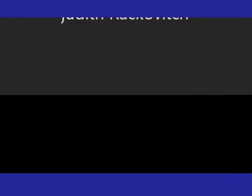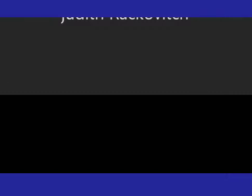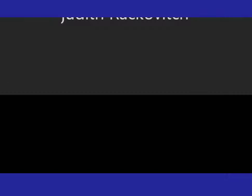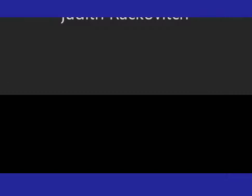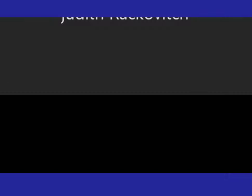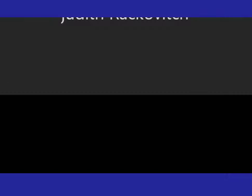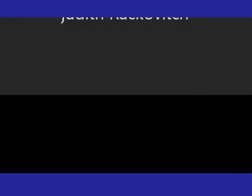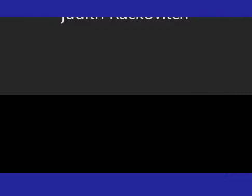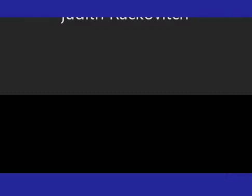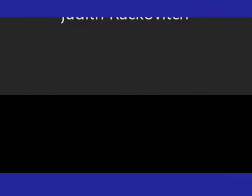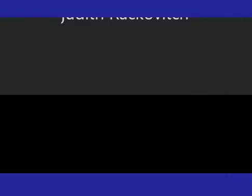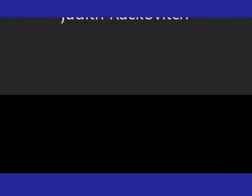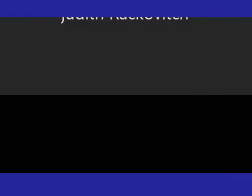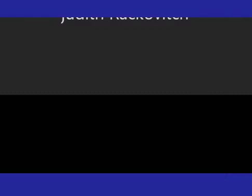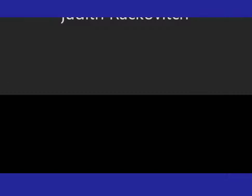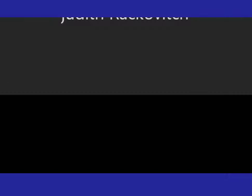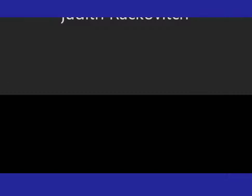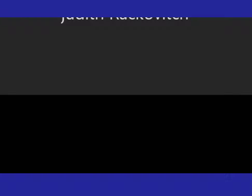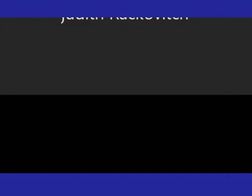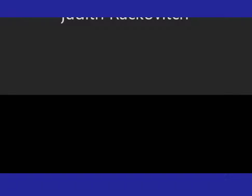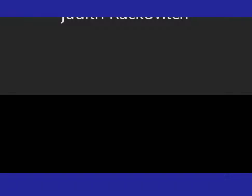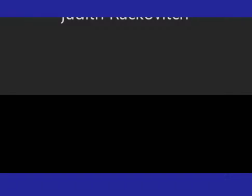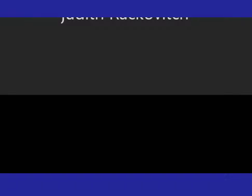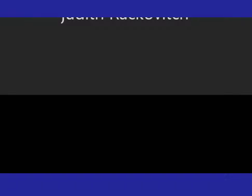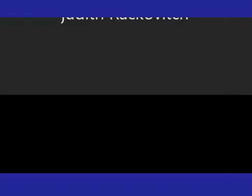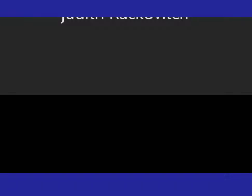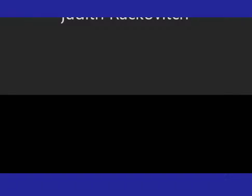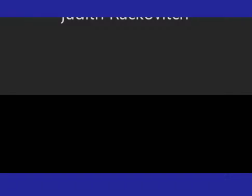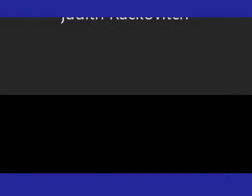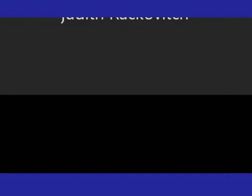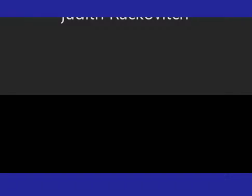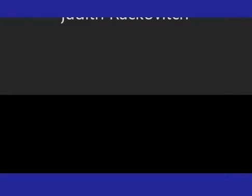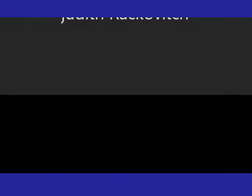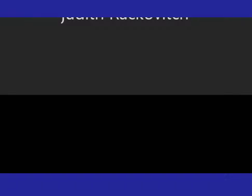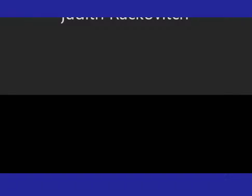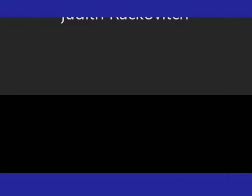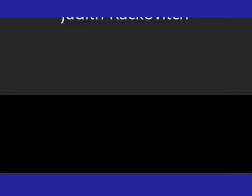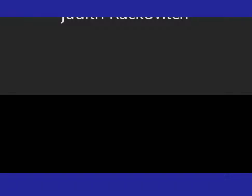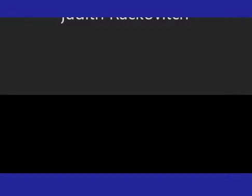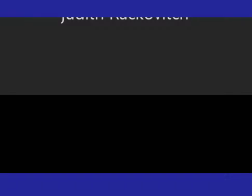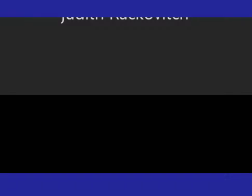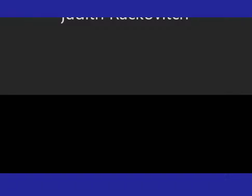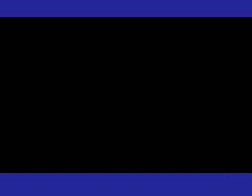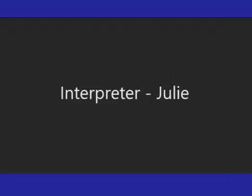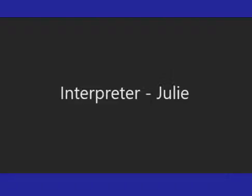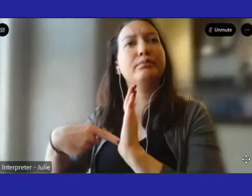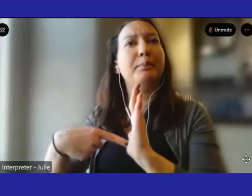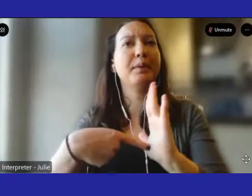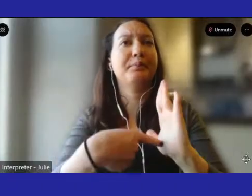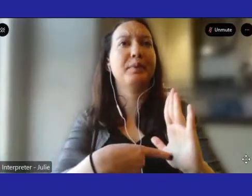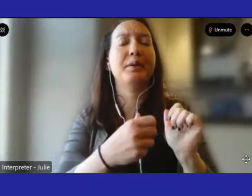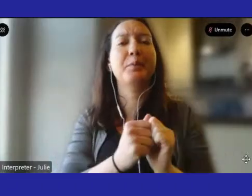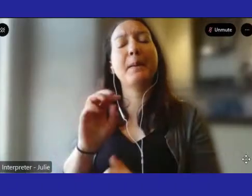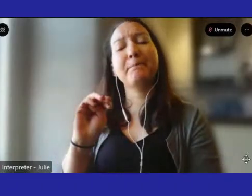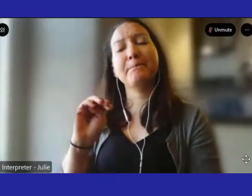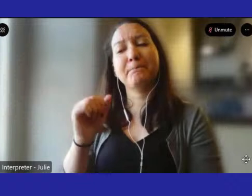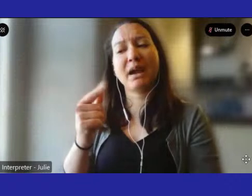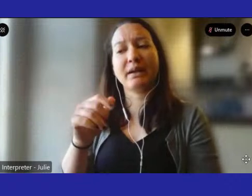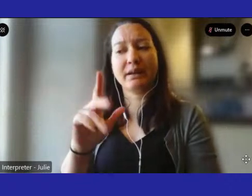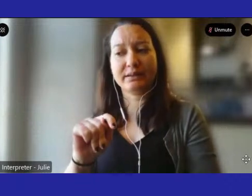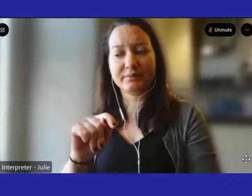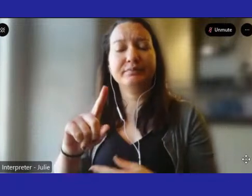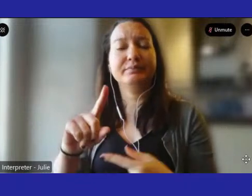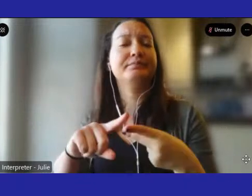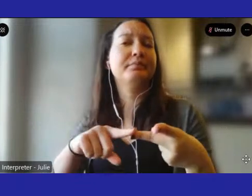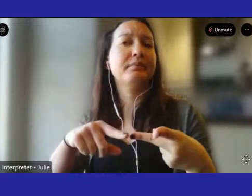the groundwork for us to pursue and win several designations through Magnet, as well as Pathways to